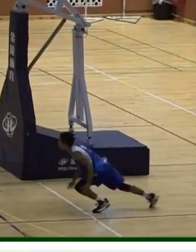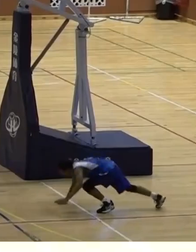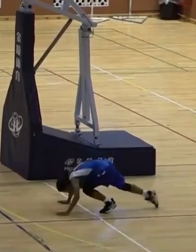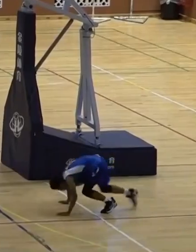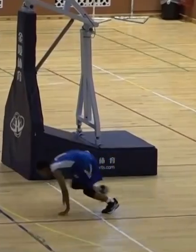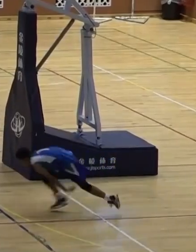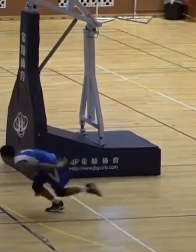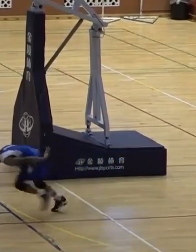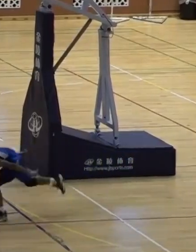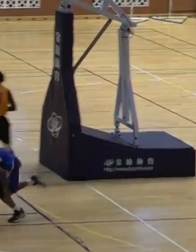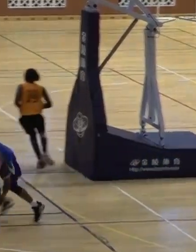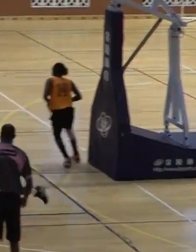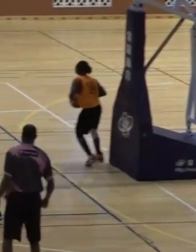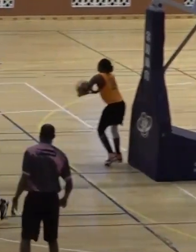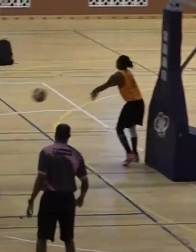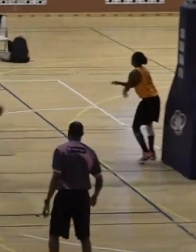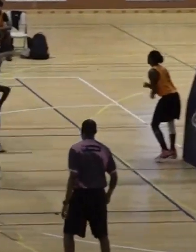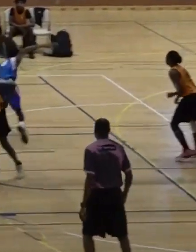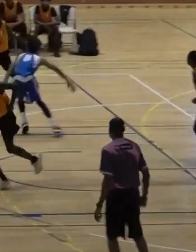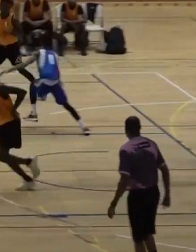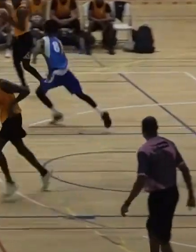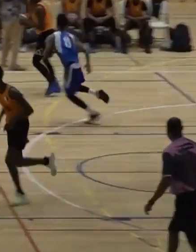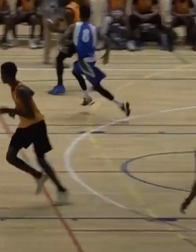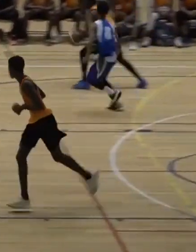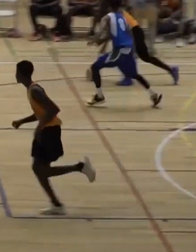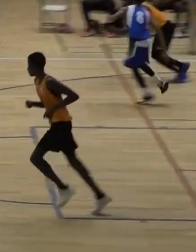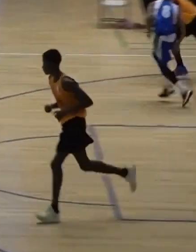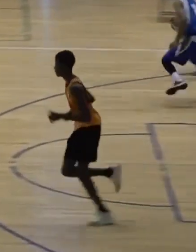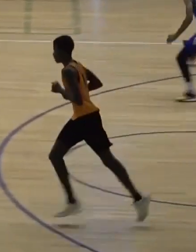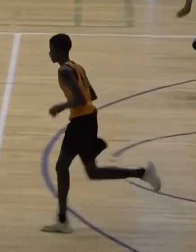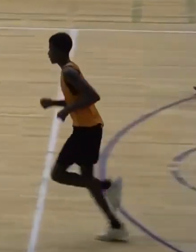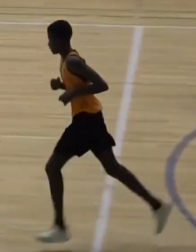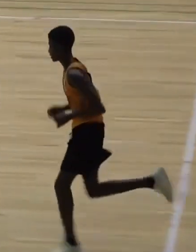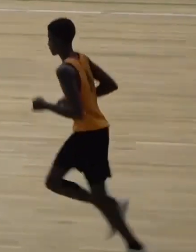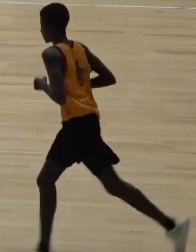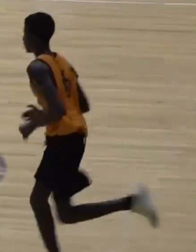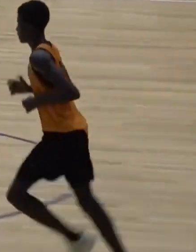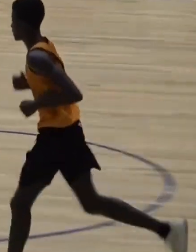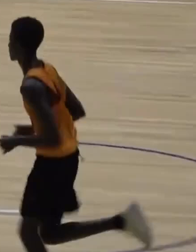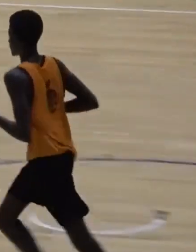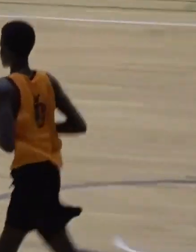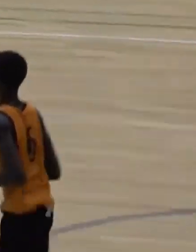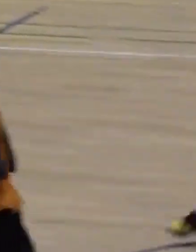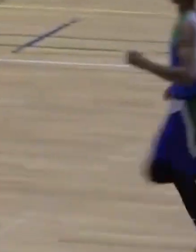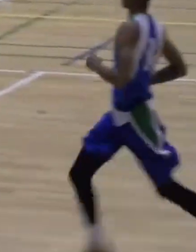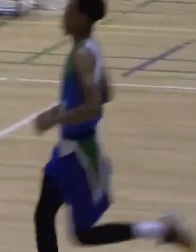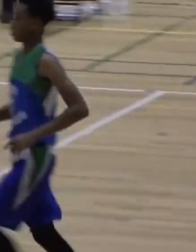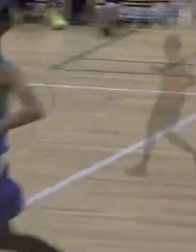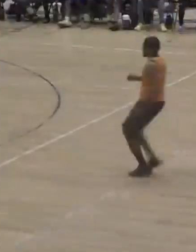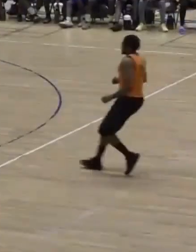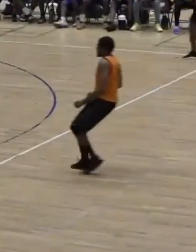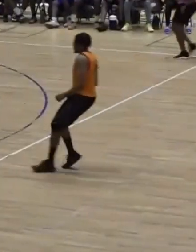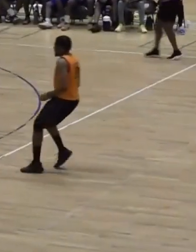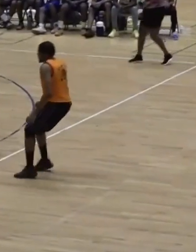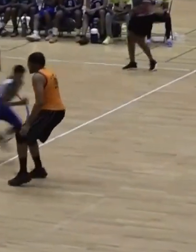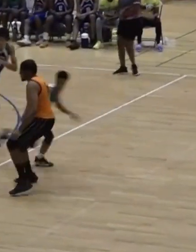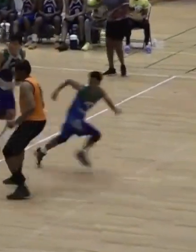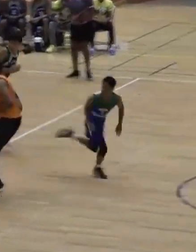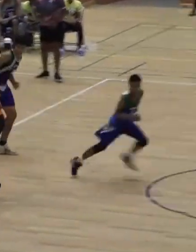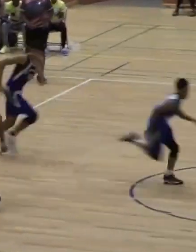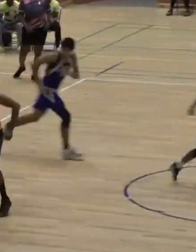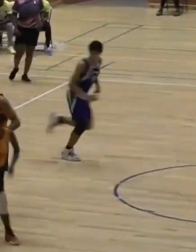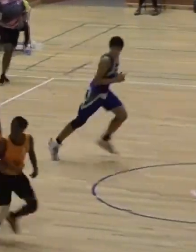Fast break going the other direction. Aaron Messiah getting on the receiving end and collecting an easy 2.